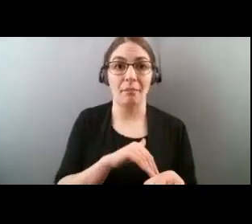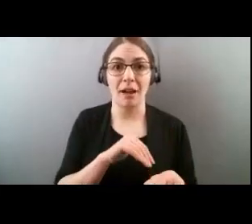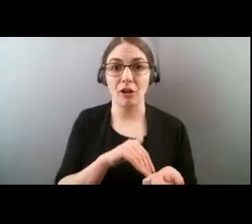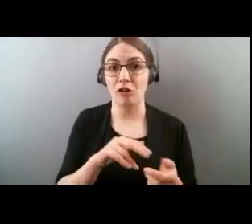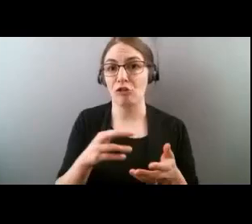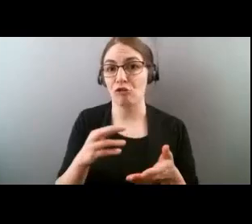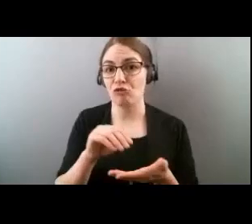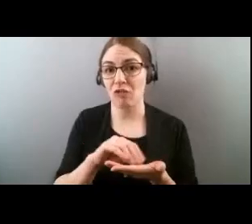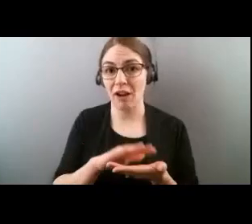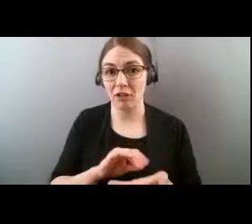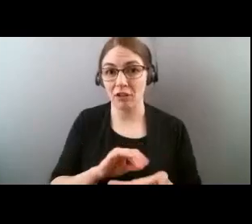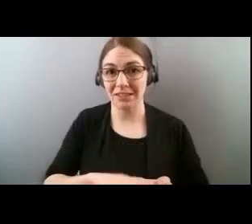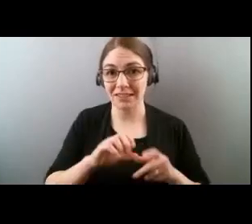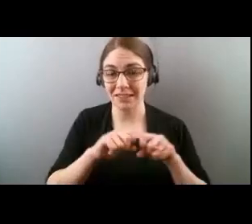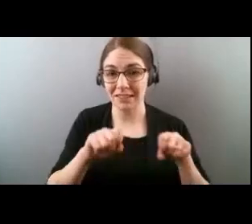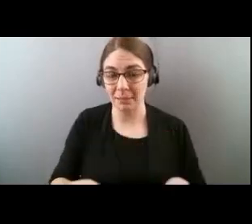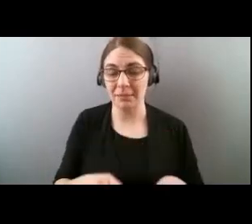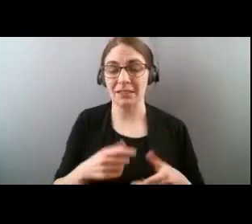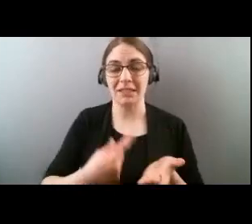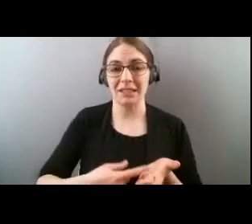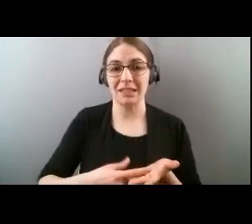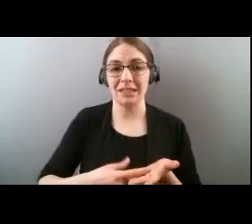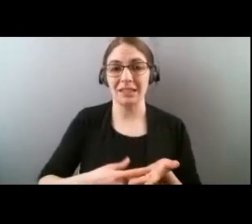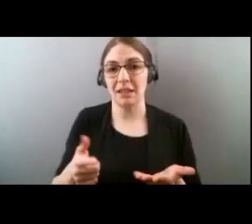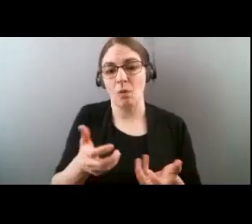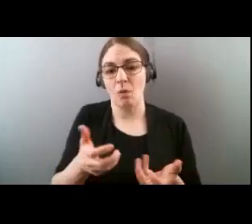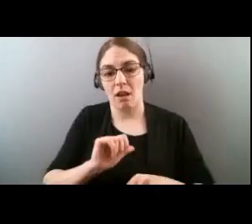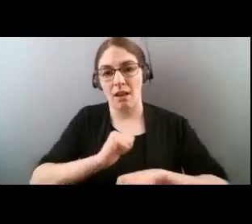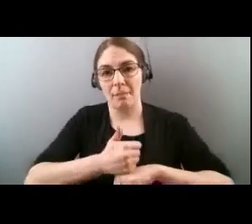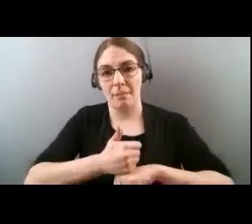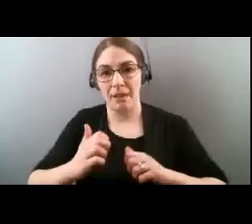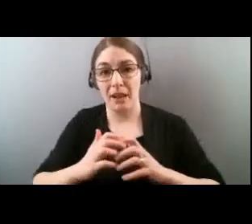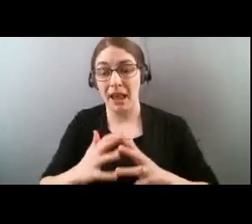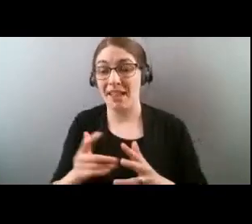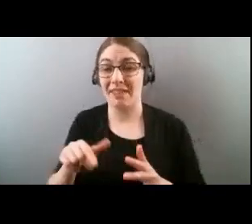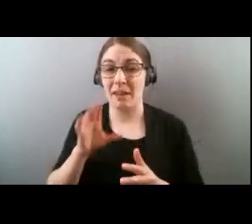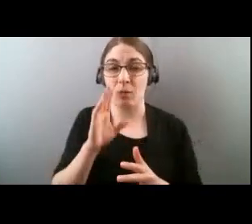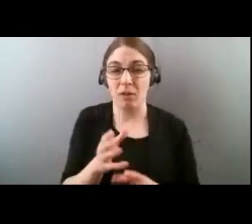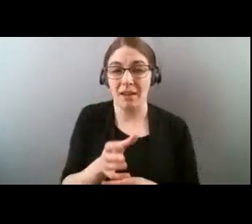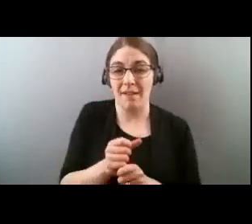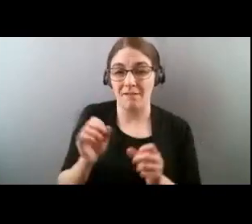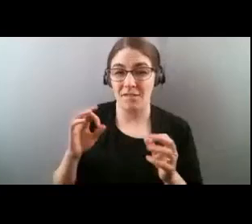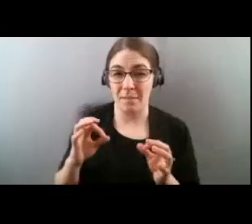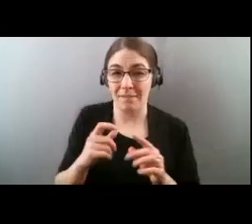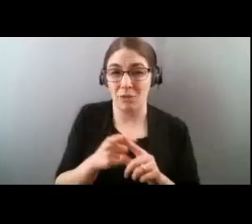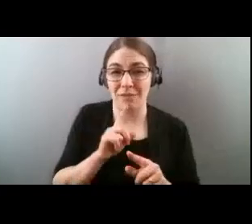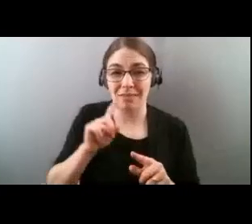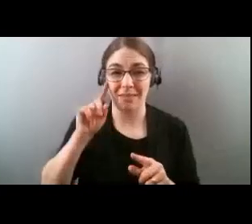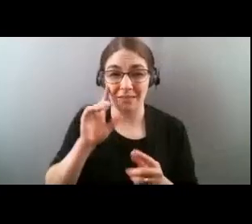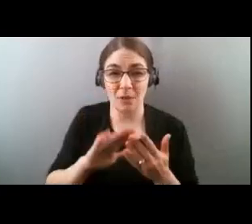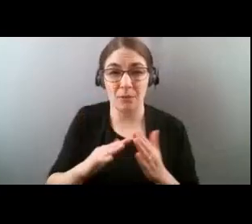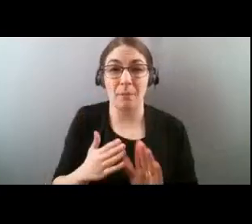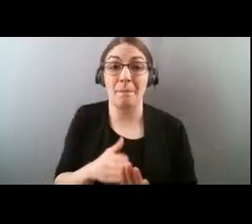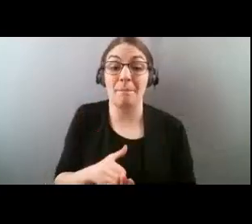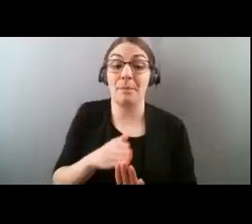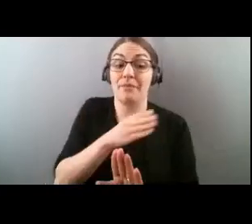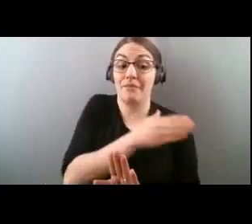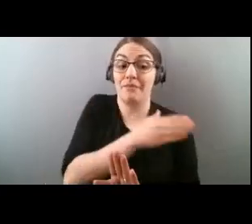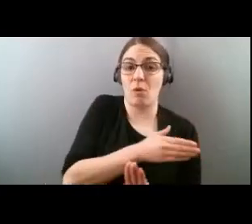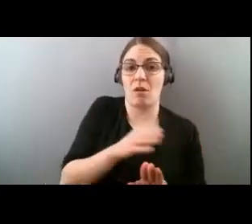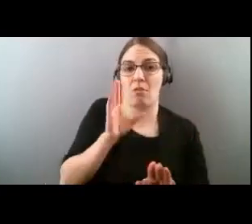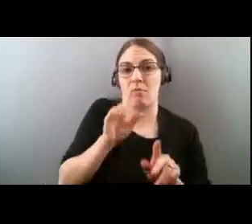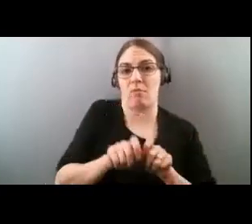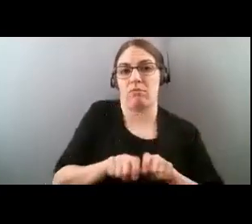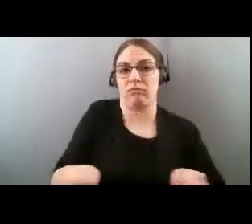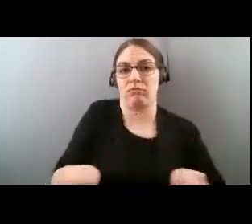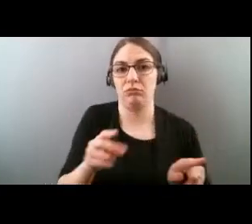want to implement and get the input from the deaf community before it goes out. So they don't have to go back and retrofit things. The